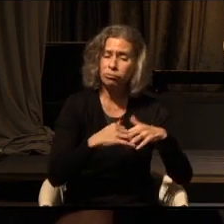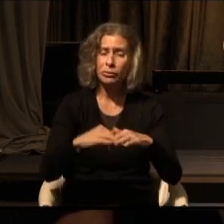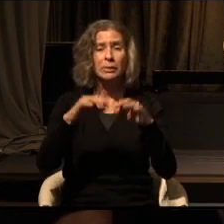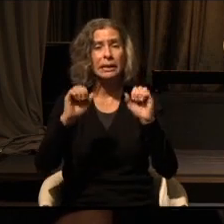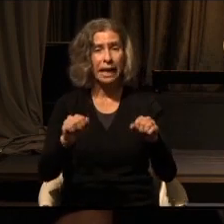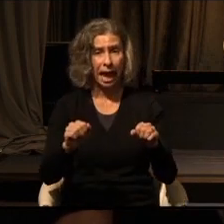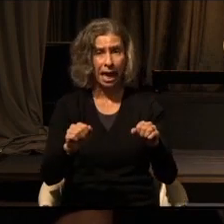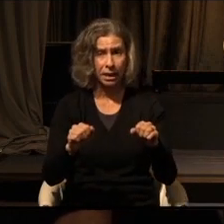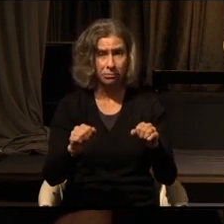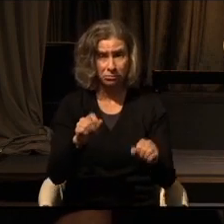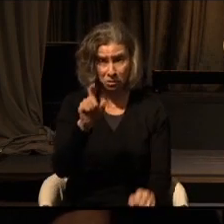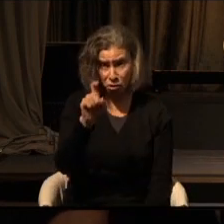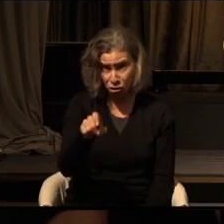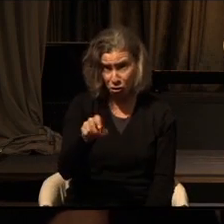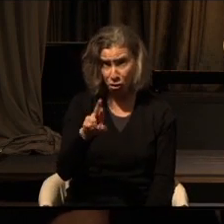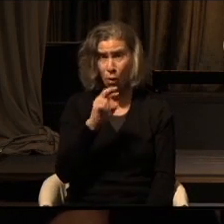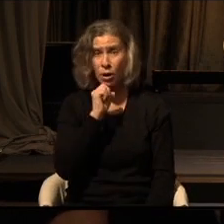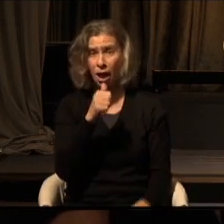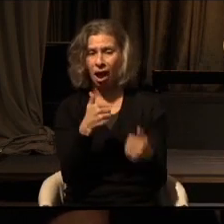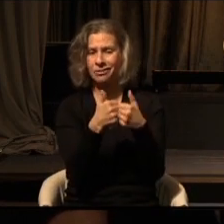they?